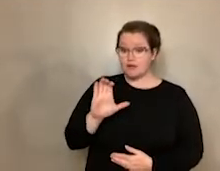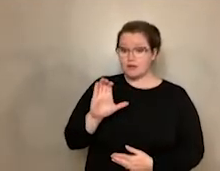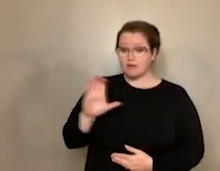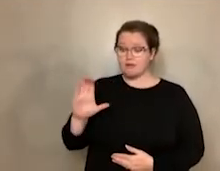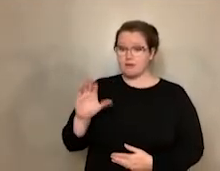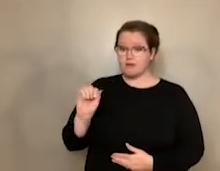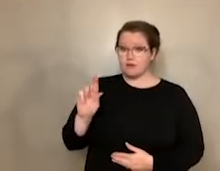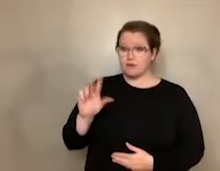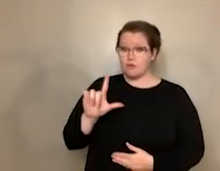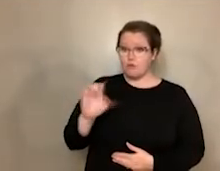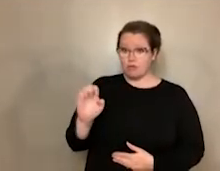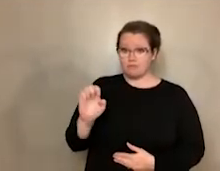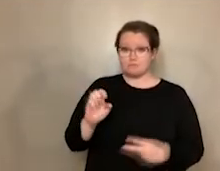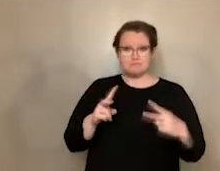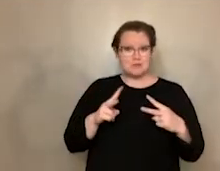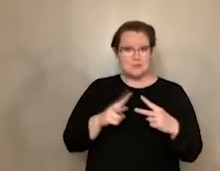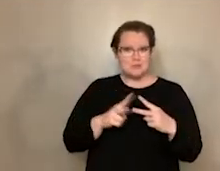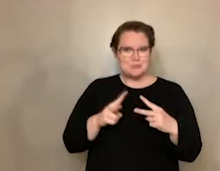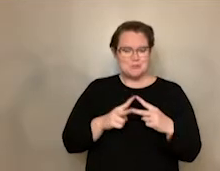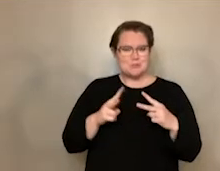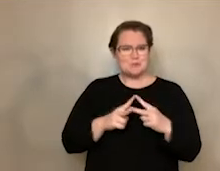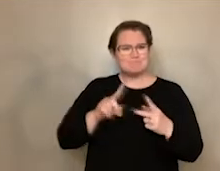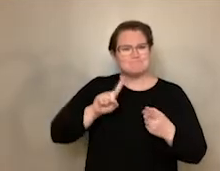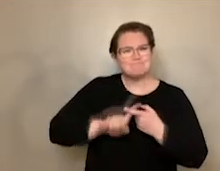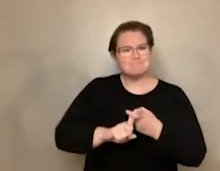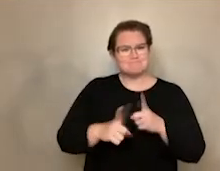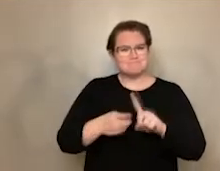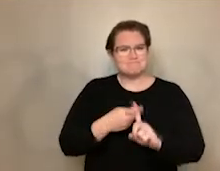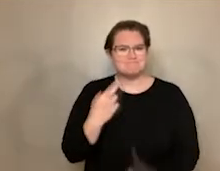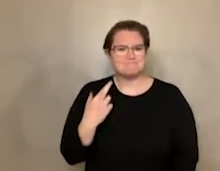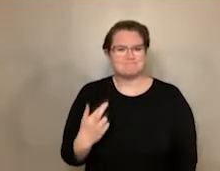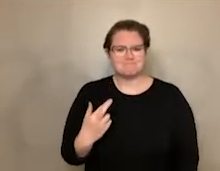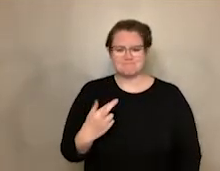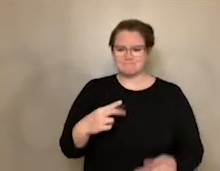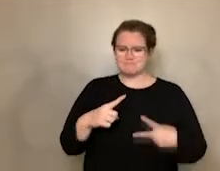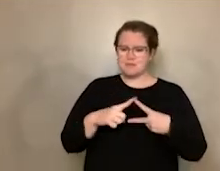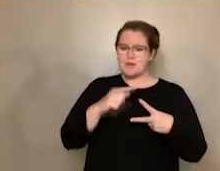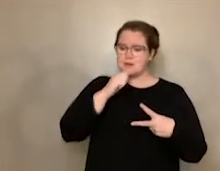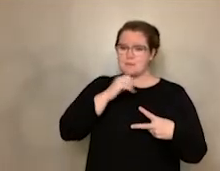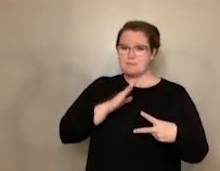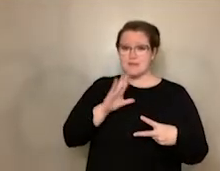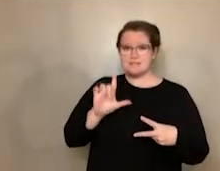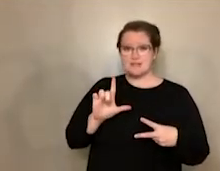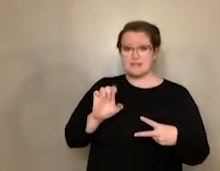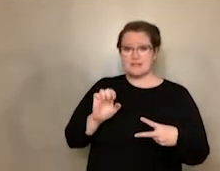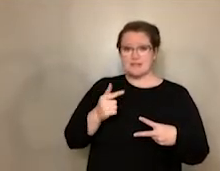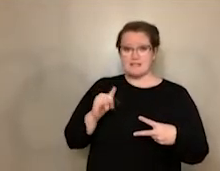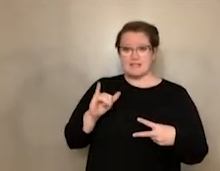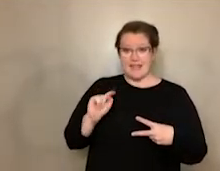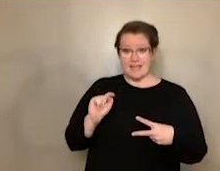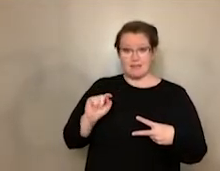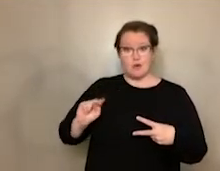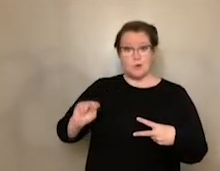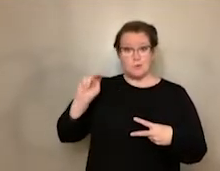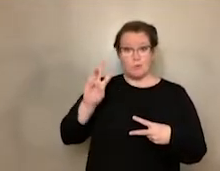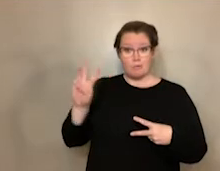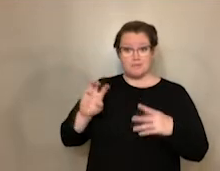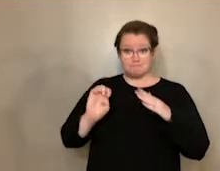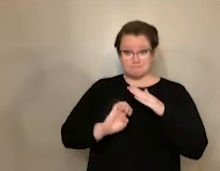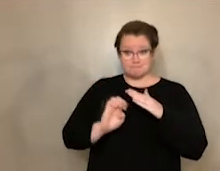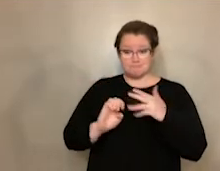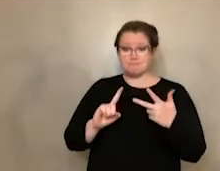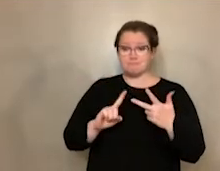Publishing. We've got two good friends coming in today, Diana Leggett, who's the media coordinator at Northwest Elementary, and we